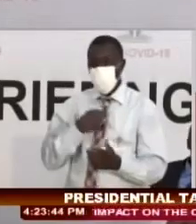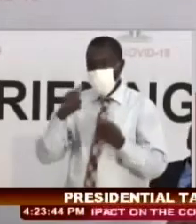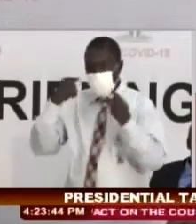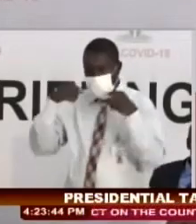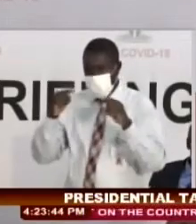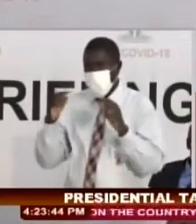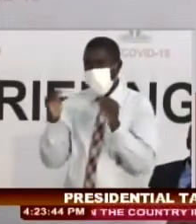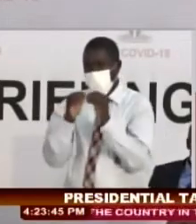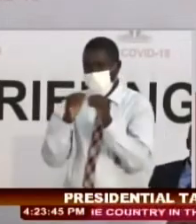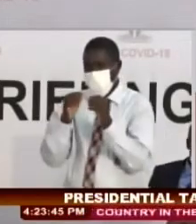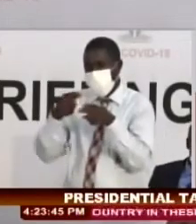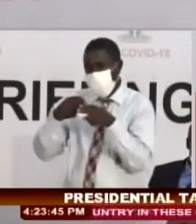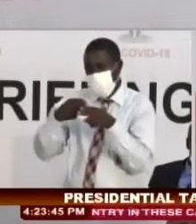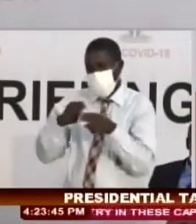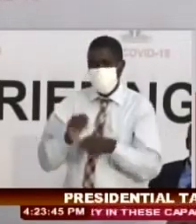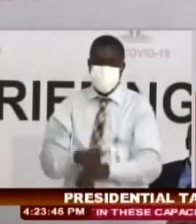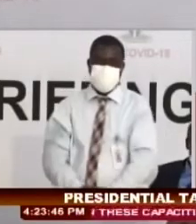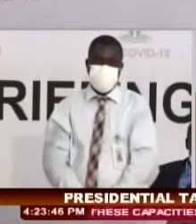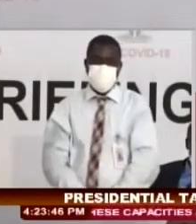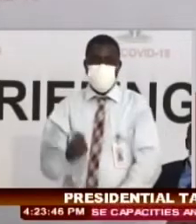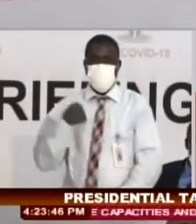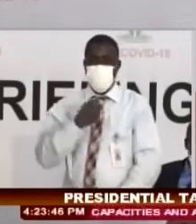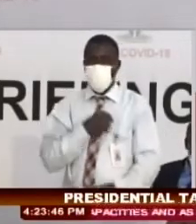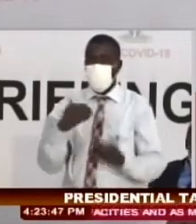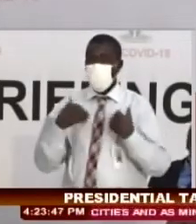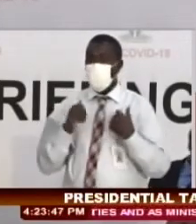We have 13 so far.